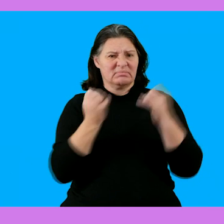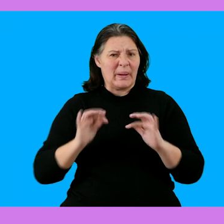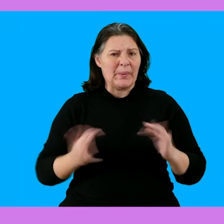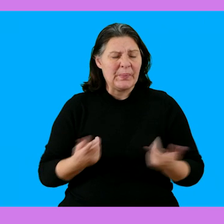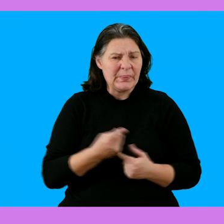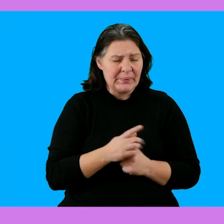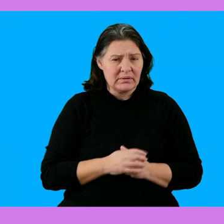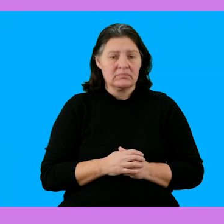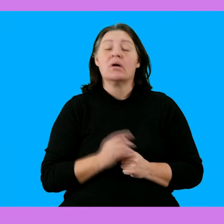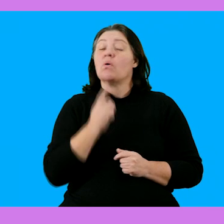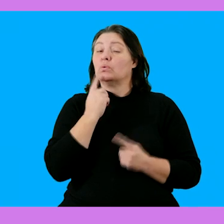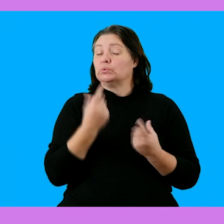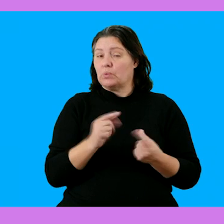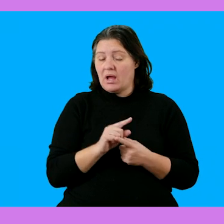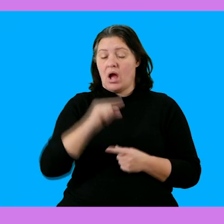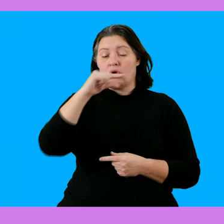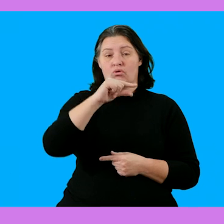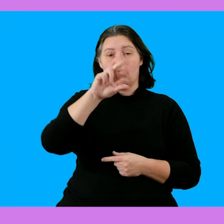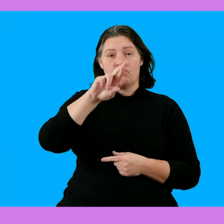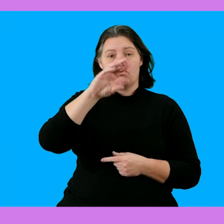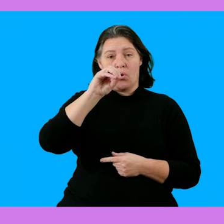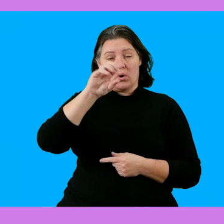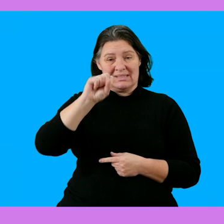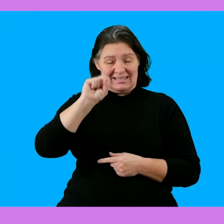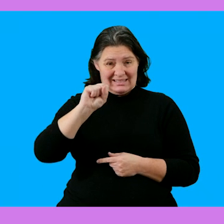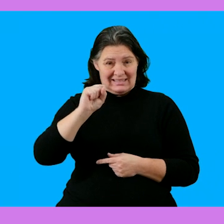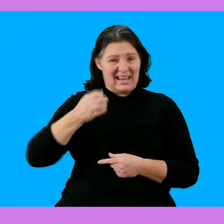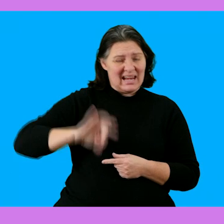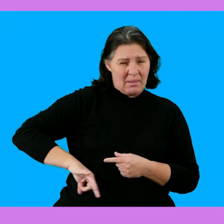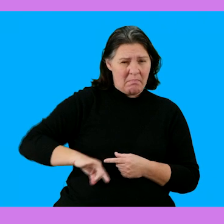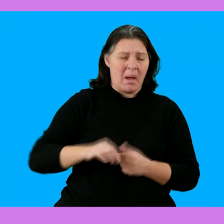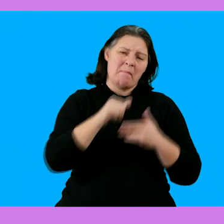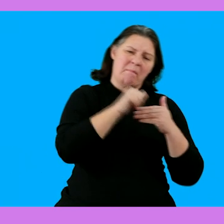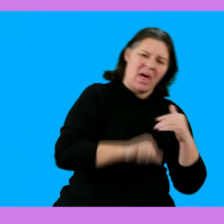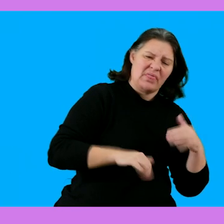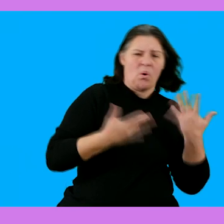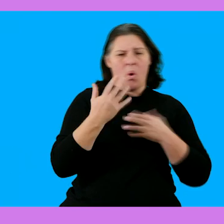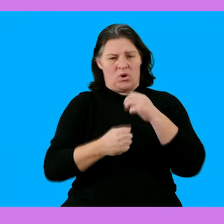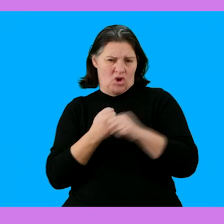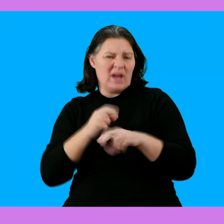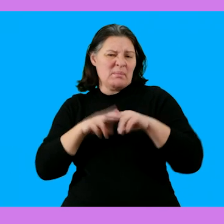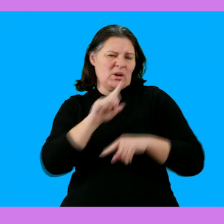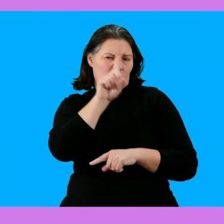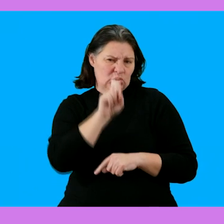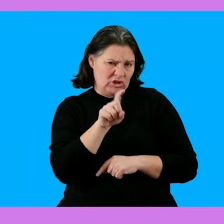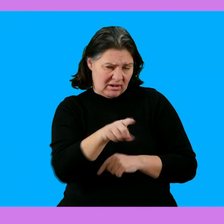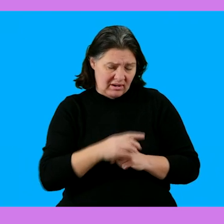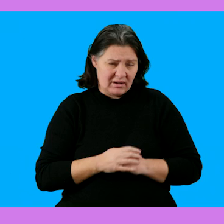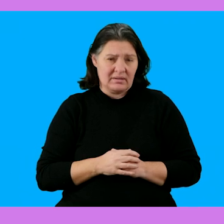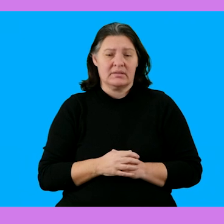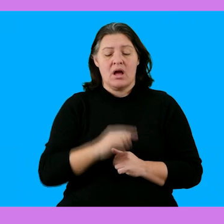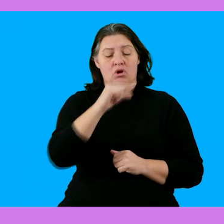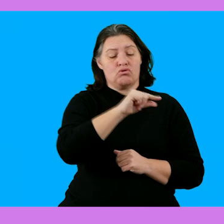calculate taxable income? We take our gross income, whether it's monthly or annually, depending on the question. So we take our